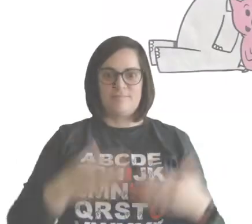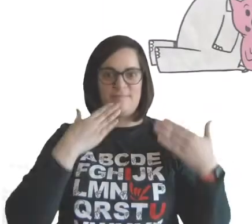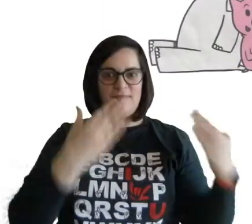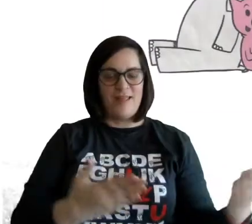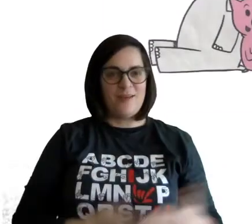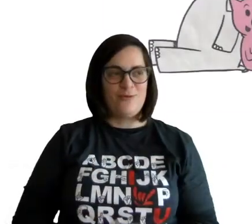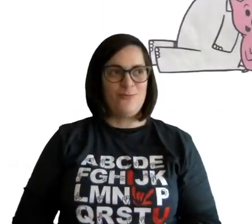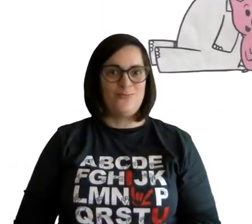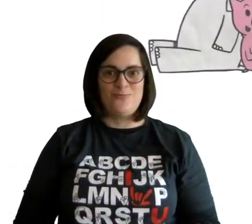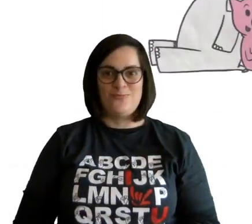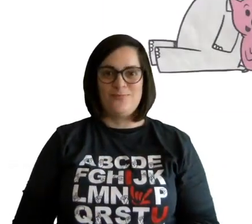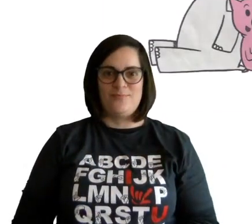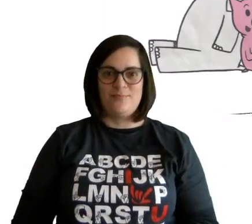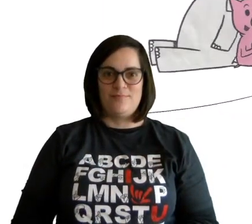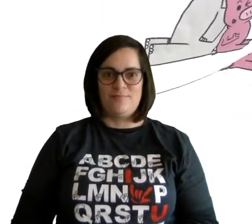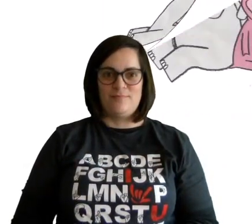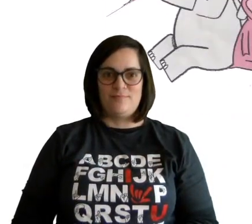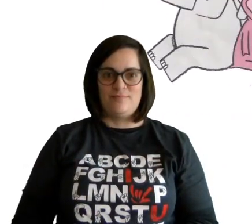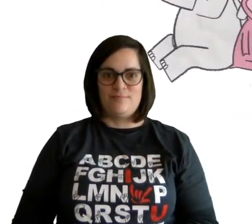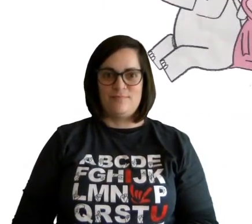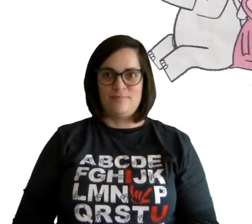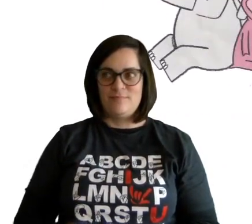Thank you.